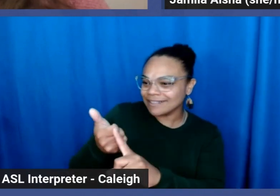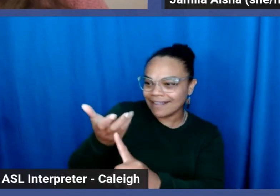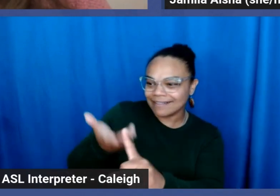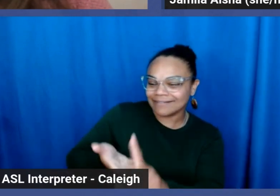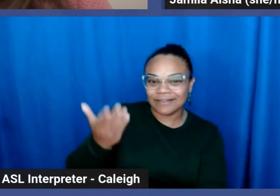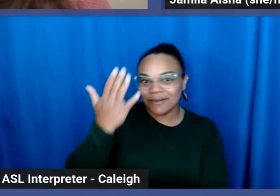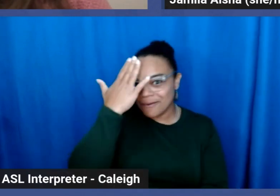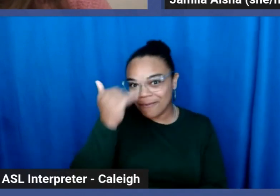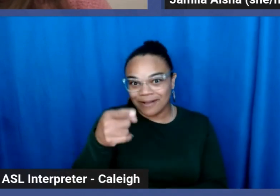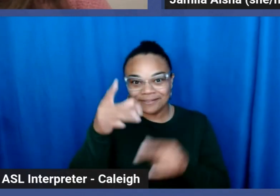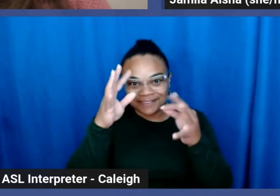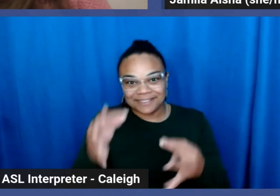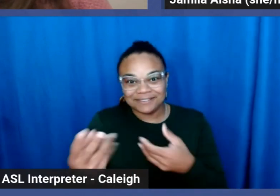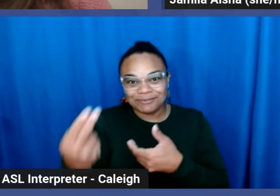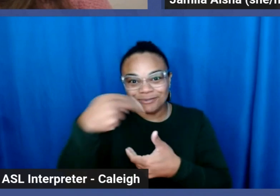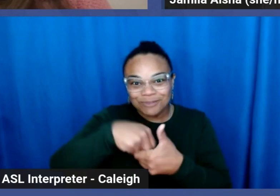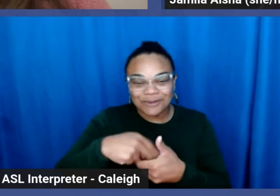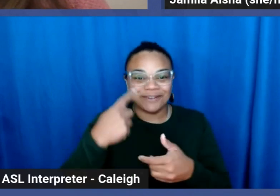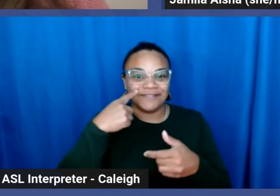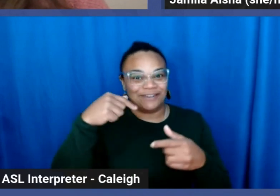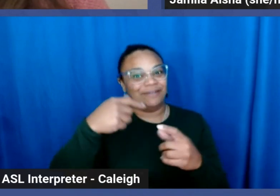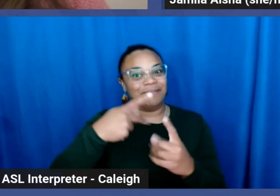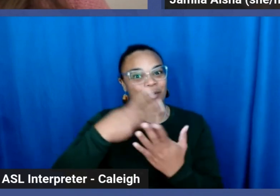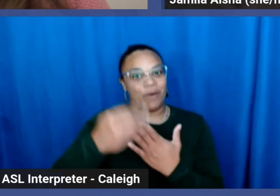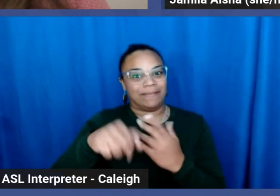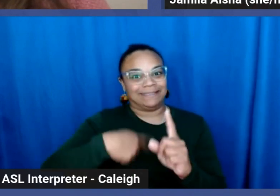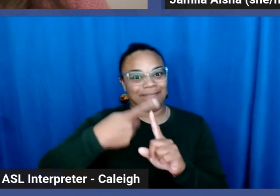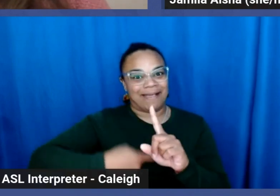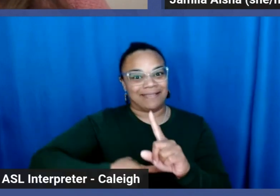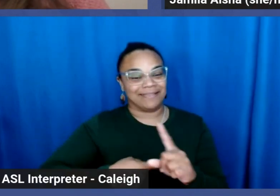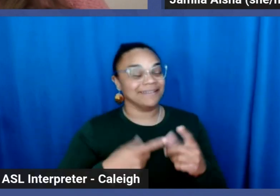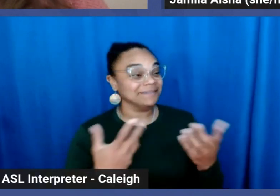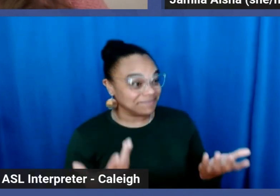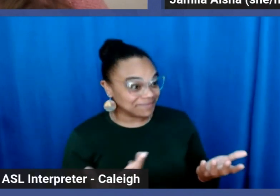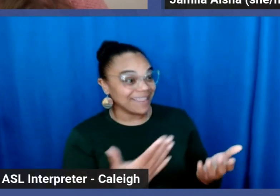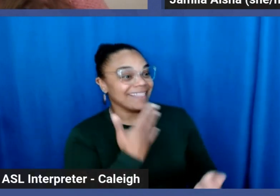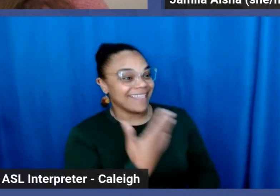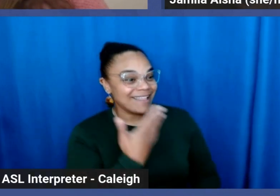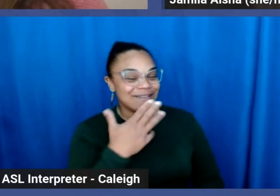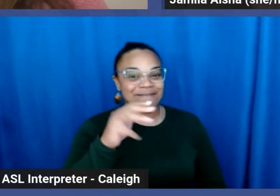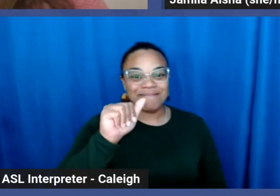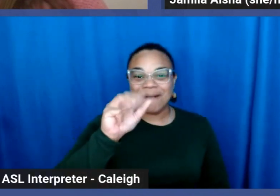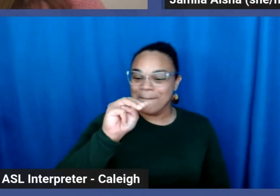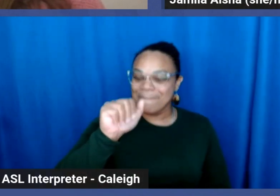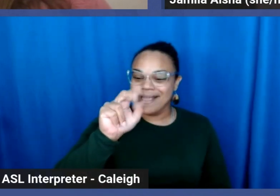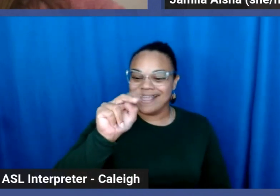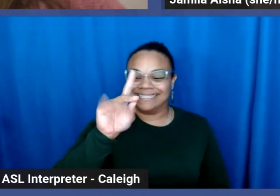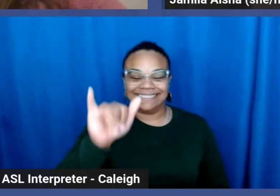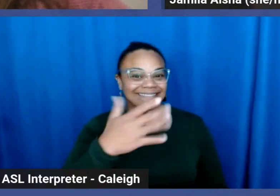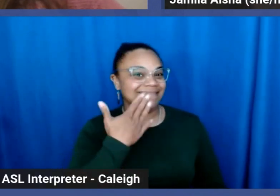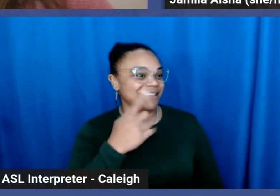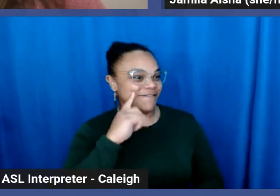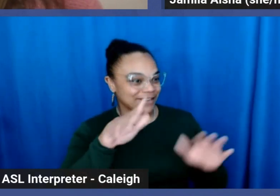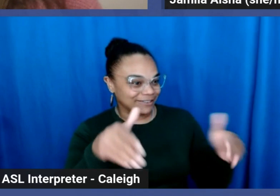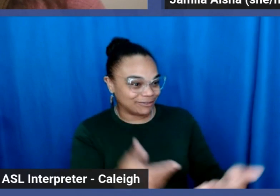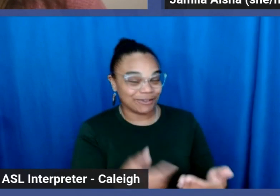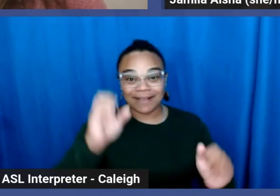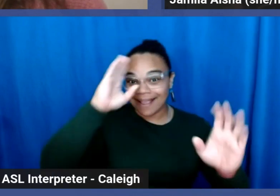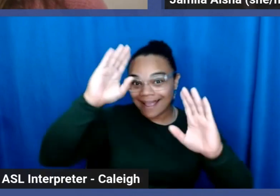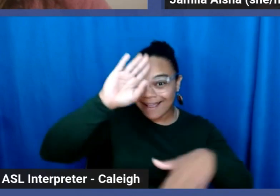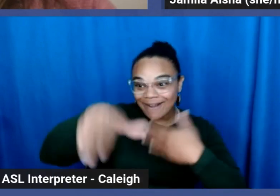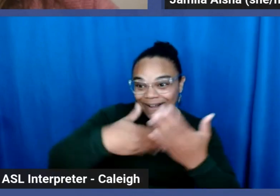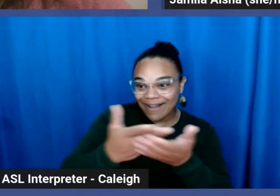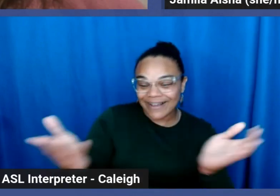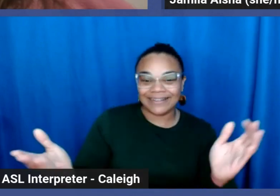you decided to join us for this month's program. Well, thank you, Mandy, for that introduction. Hi, everyone.